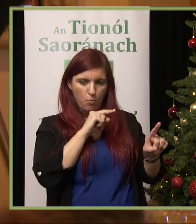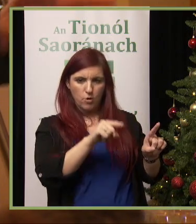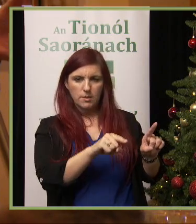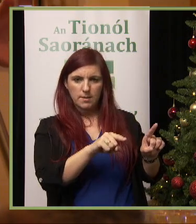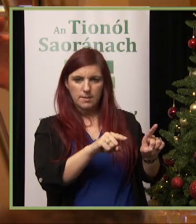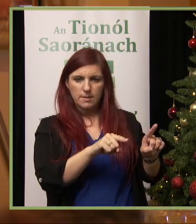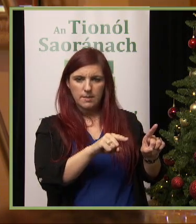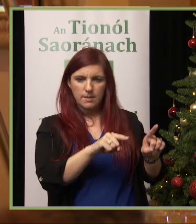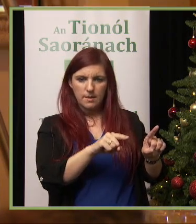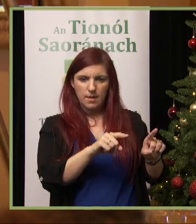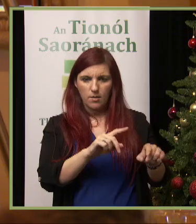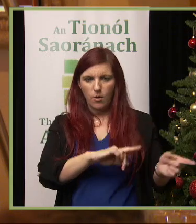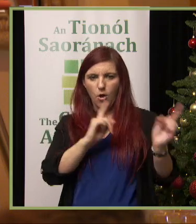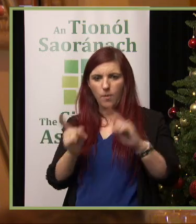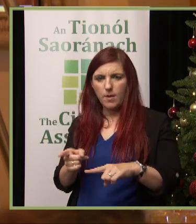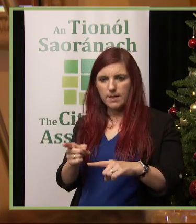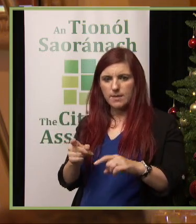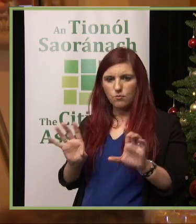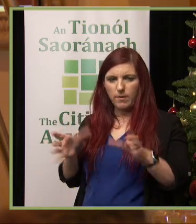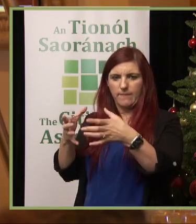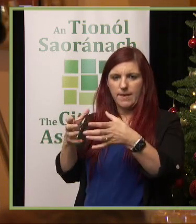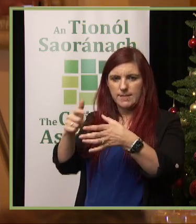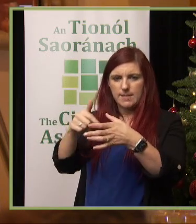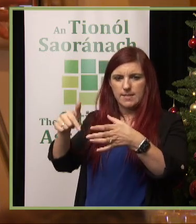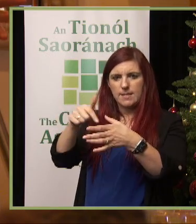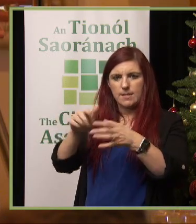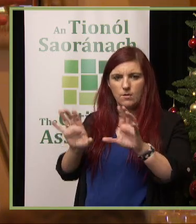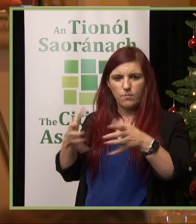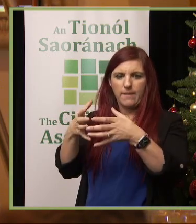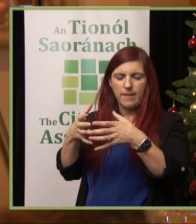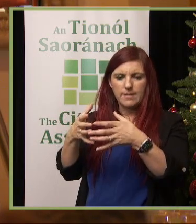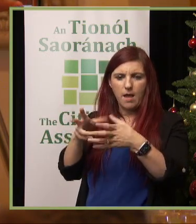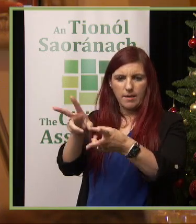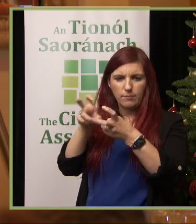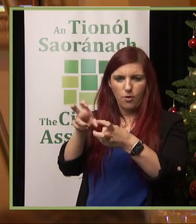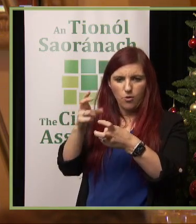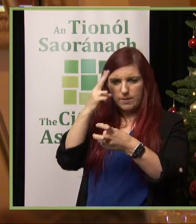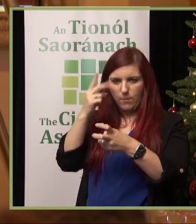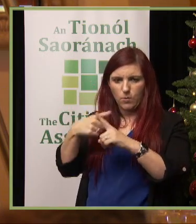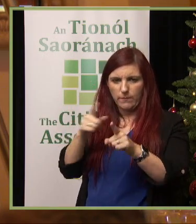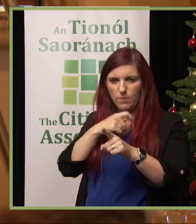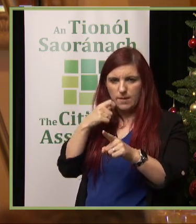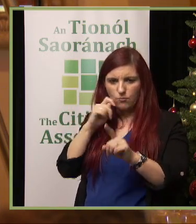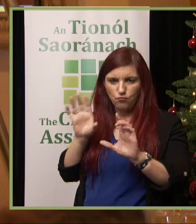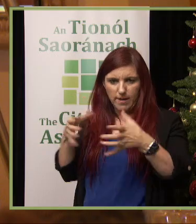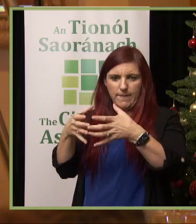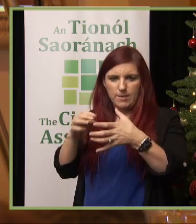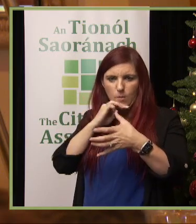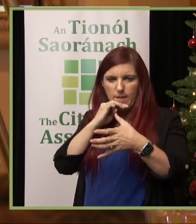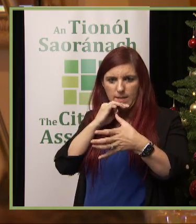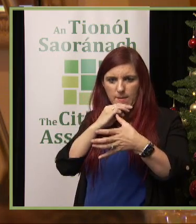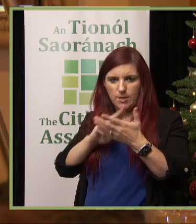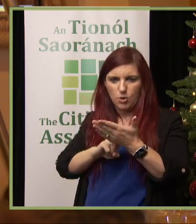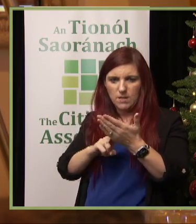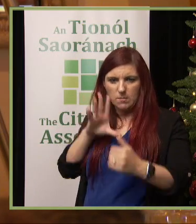as a consideration. The other bit is the ring-fenced, and ring-fenced I took to mean something entirely different from what you then said. Ring-fenced means that it's used for